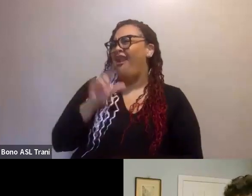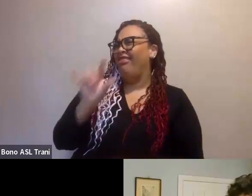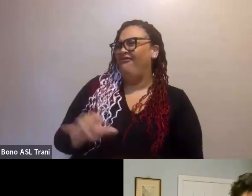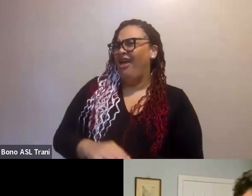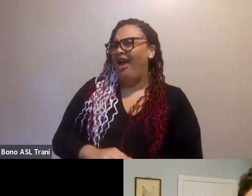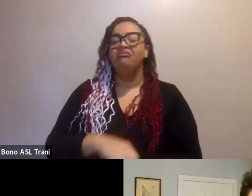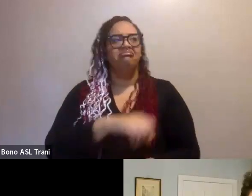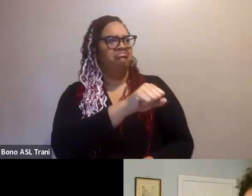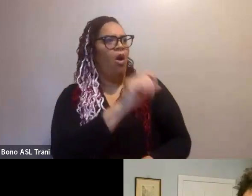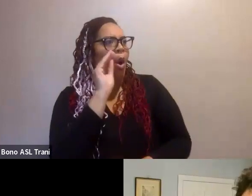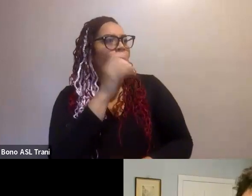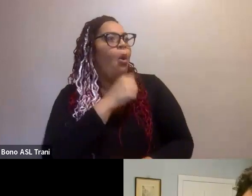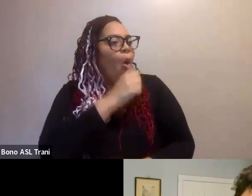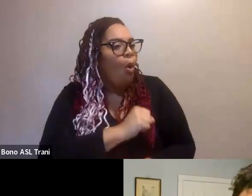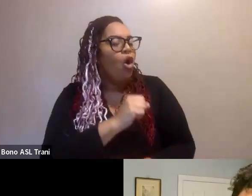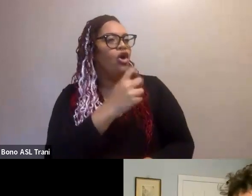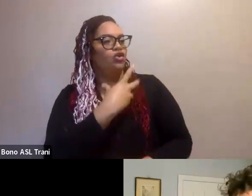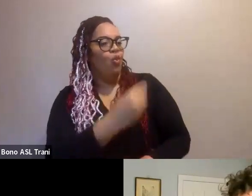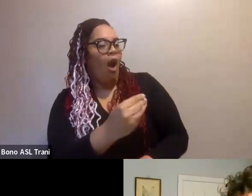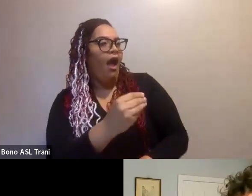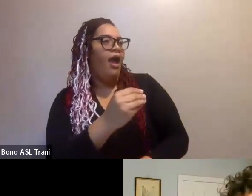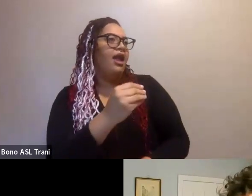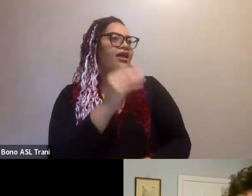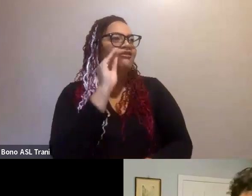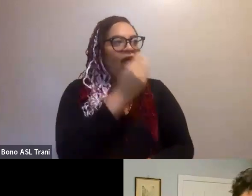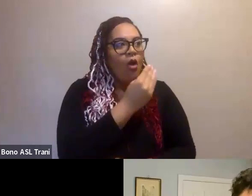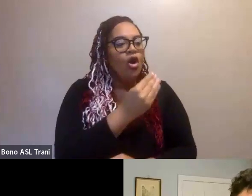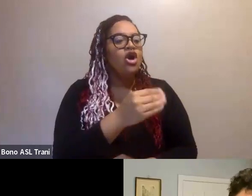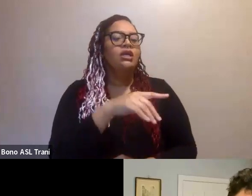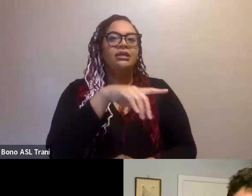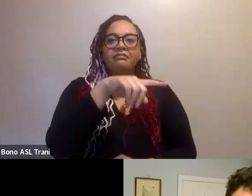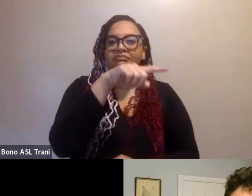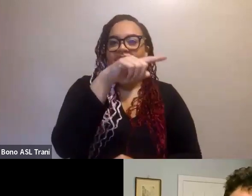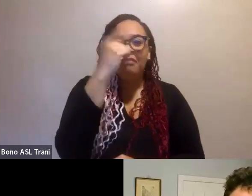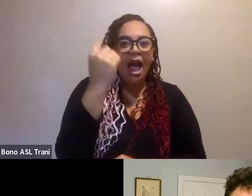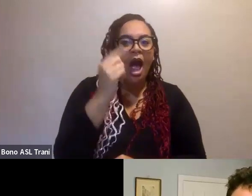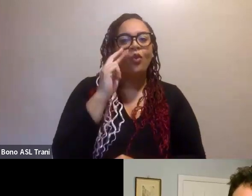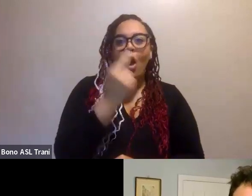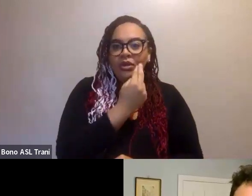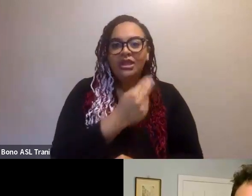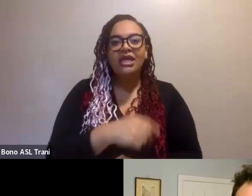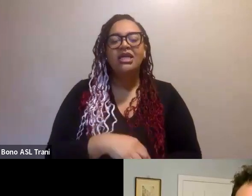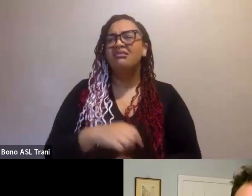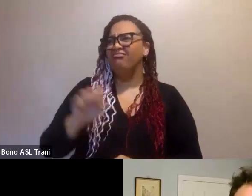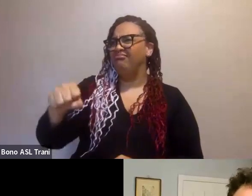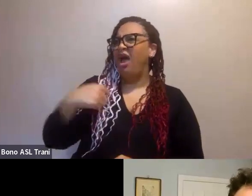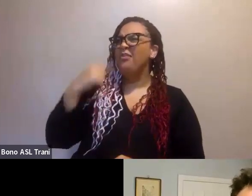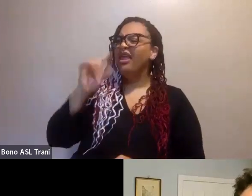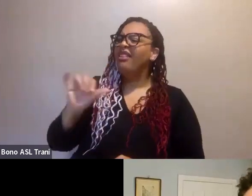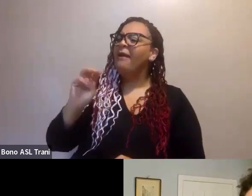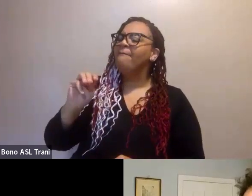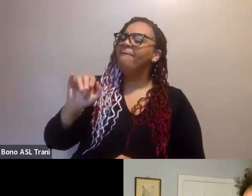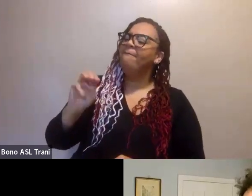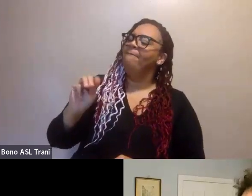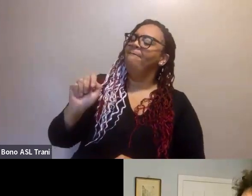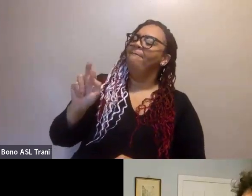white flowers. Maybe I've seen black roses in the fall. Yeah, like black roses. And I'm also thinking like marigolds, maybe. Yeah, there